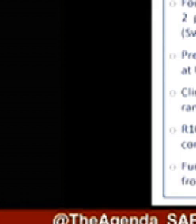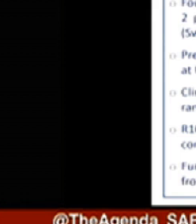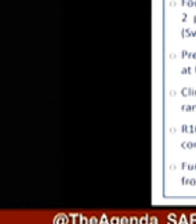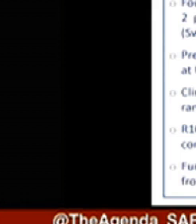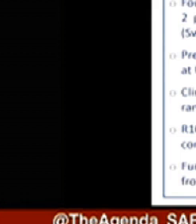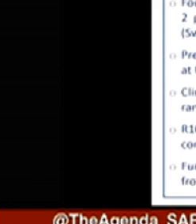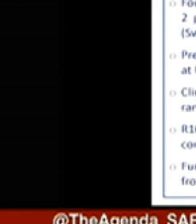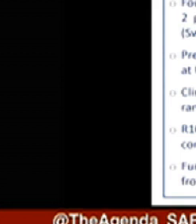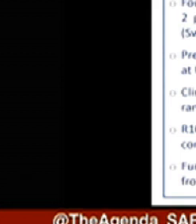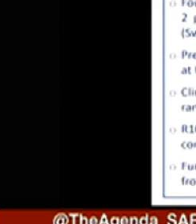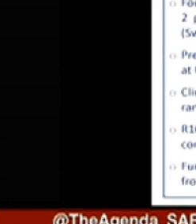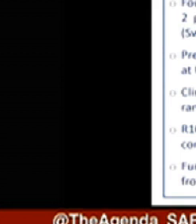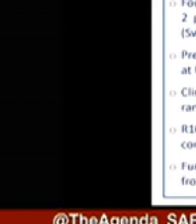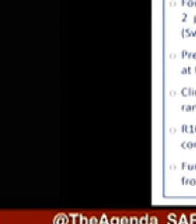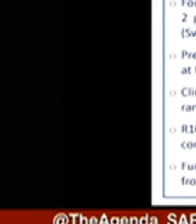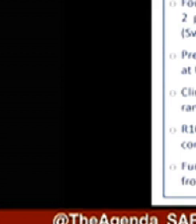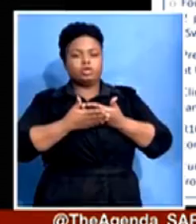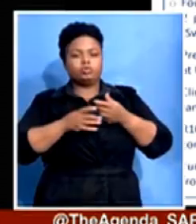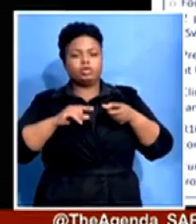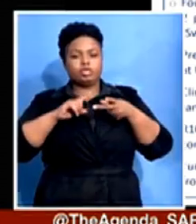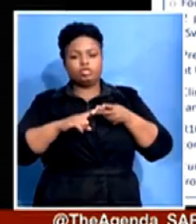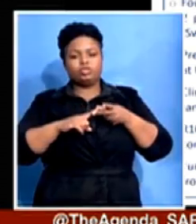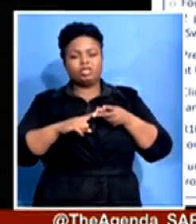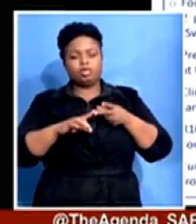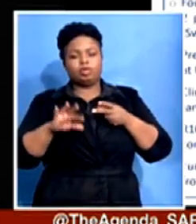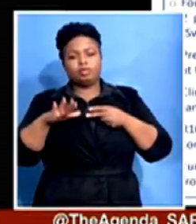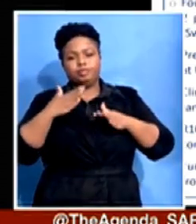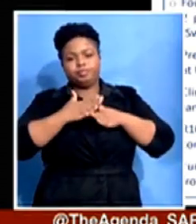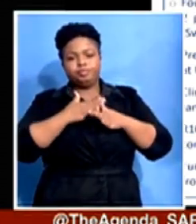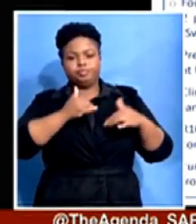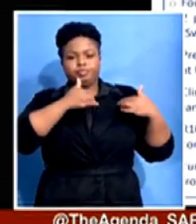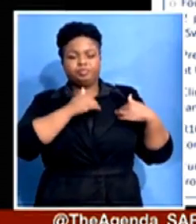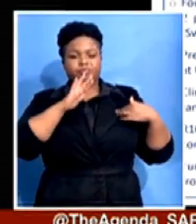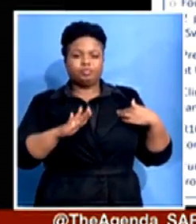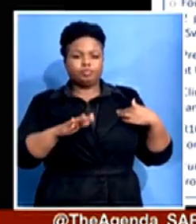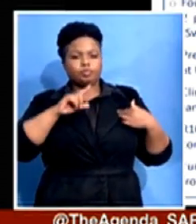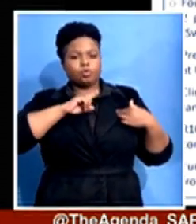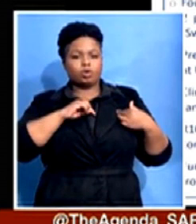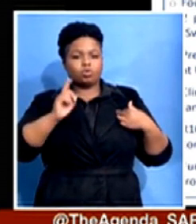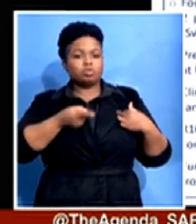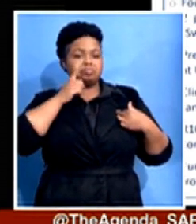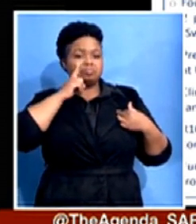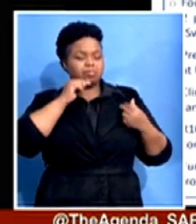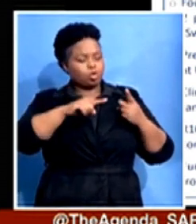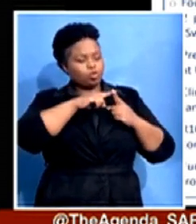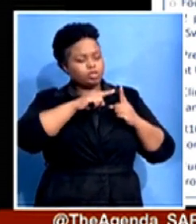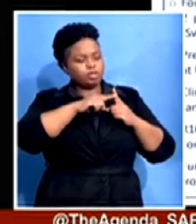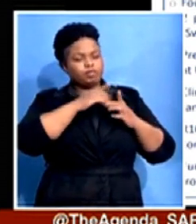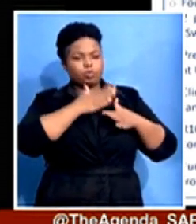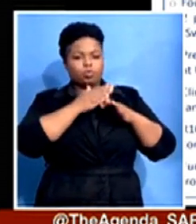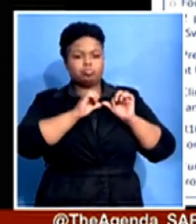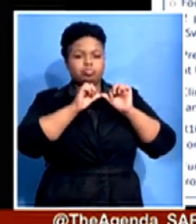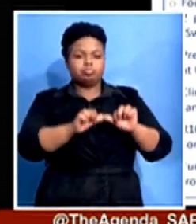cells. Toxicity work and safety studies were also positive, so this is work in progress. Pela herbal mixture